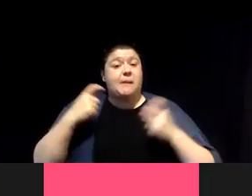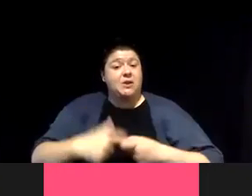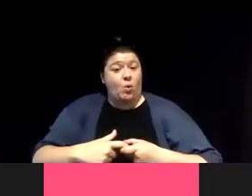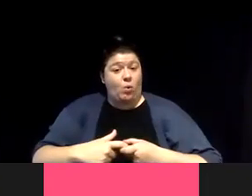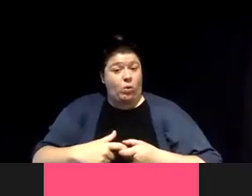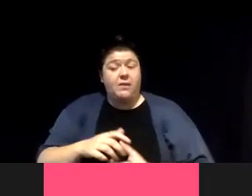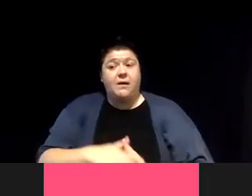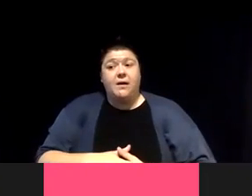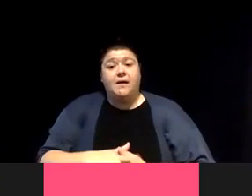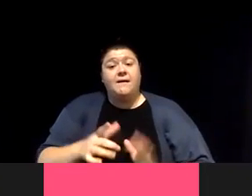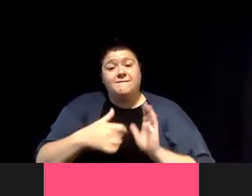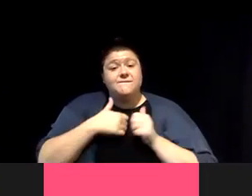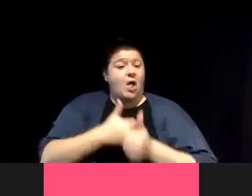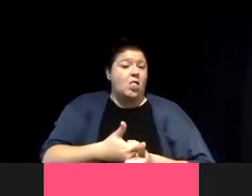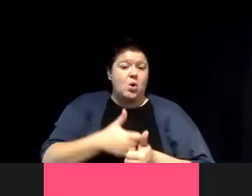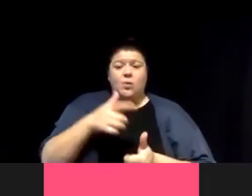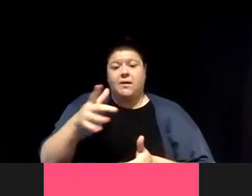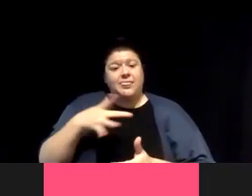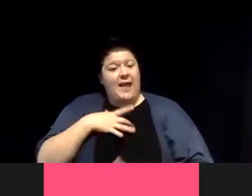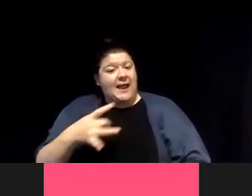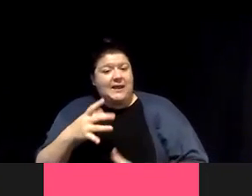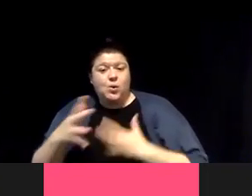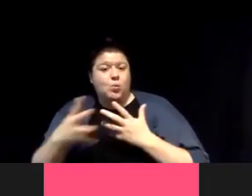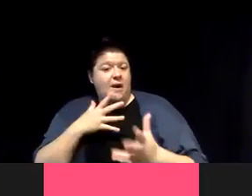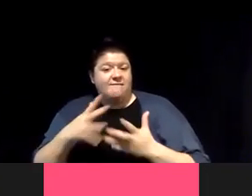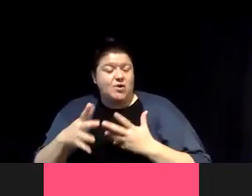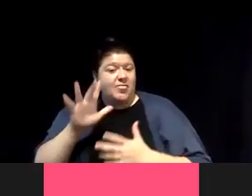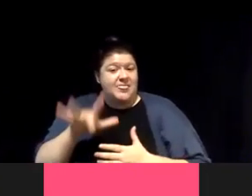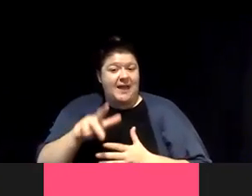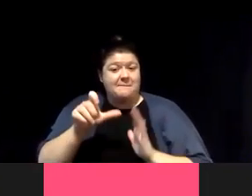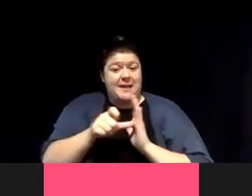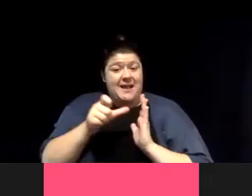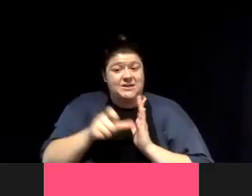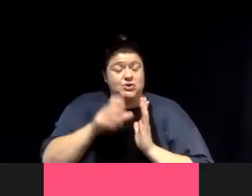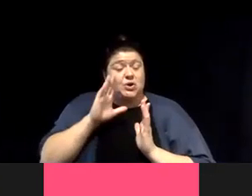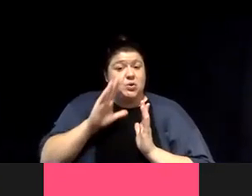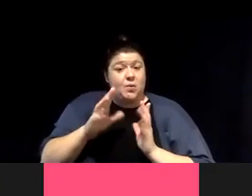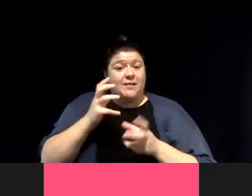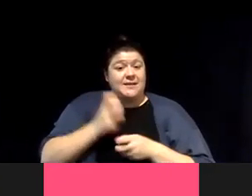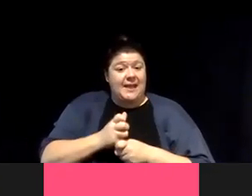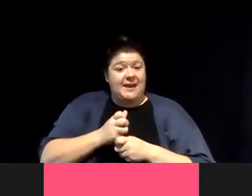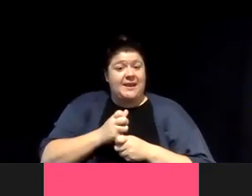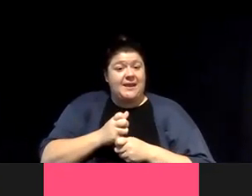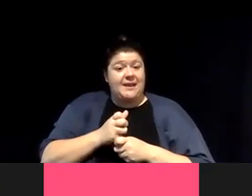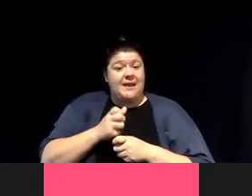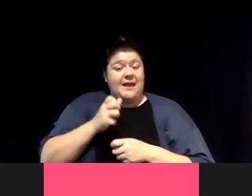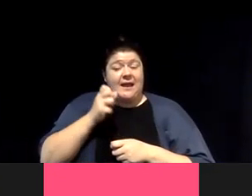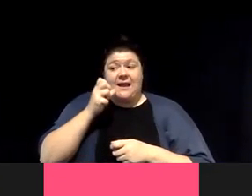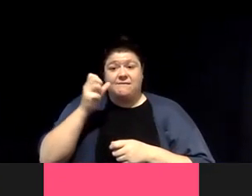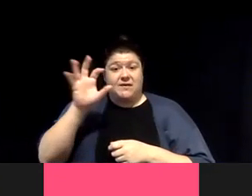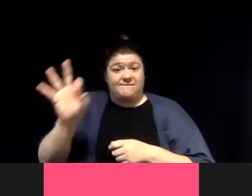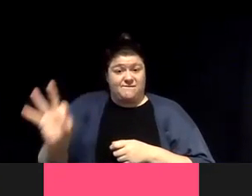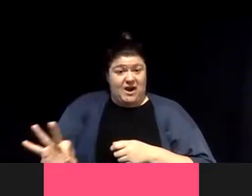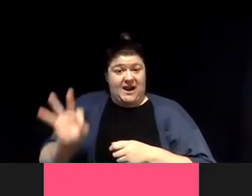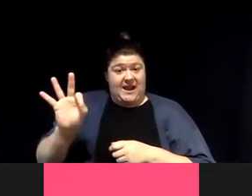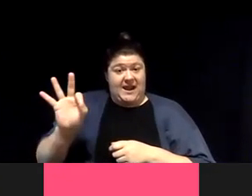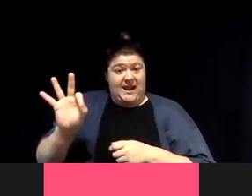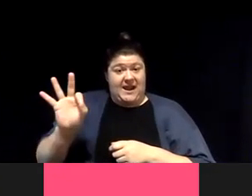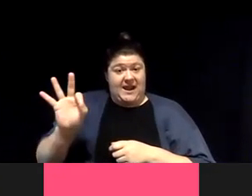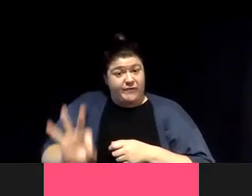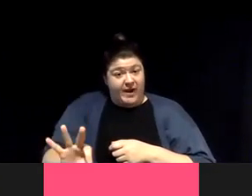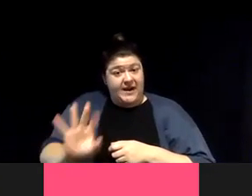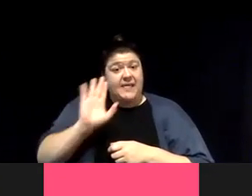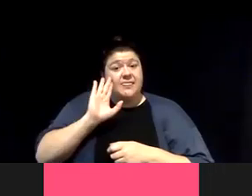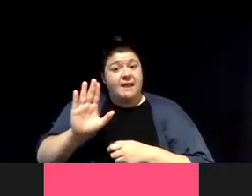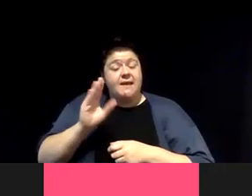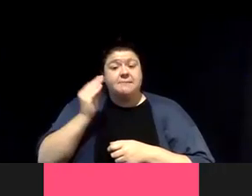Follow or like or whatever it is on that page, and then you will get updates every Friday. The governor gives updates on